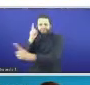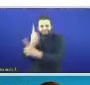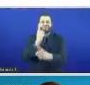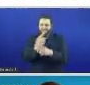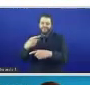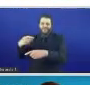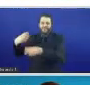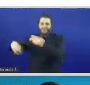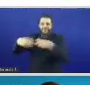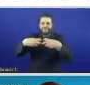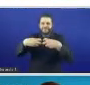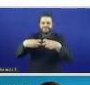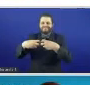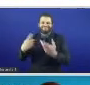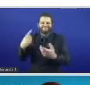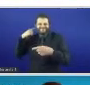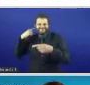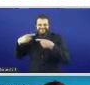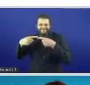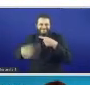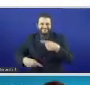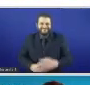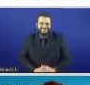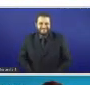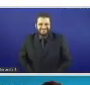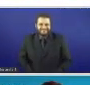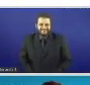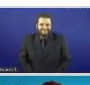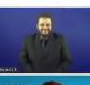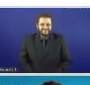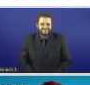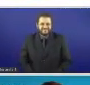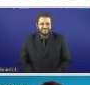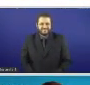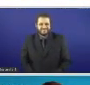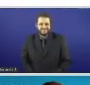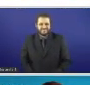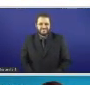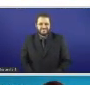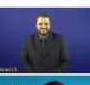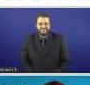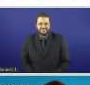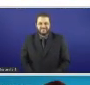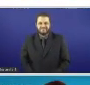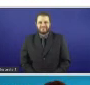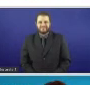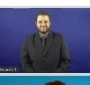rights movements globally that are confronting the work of feminist movement head on.